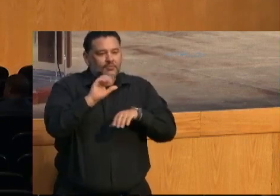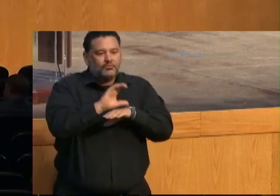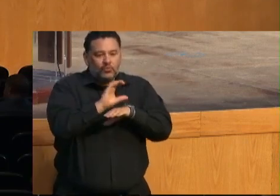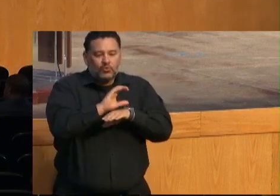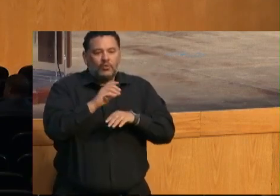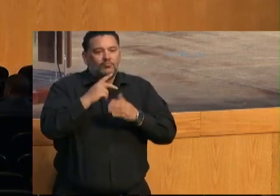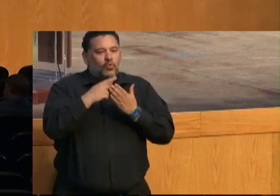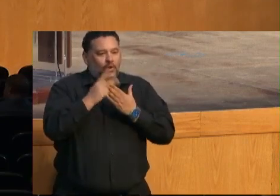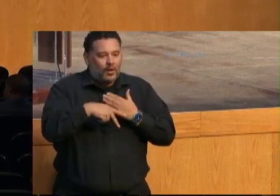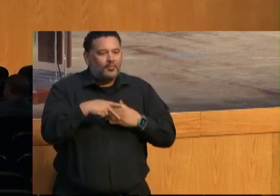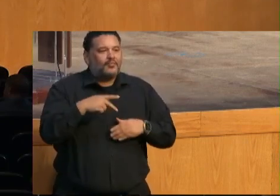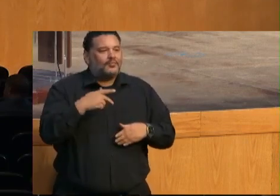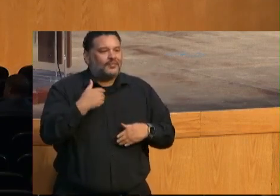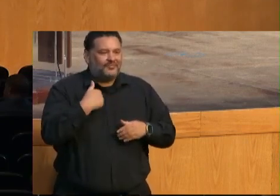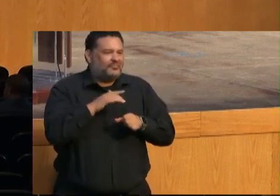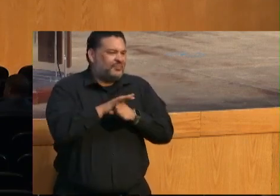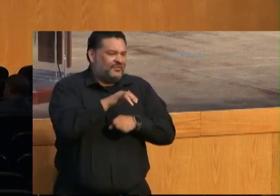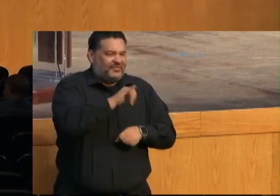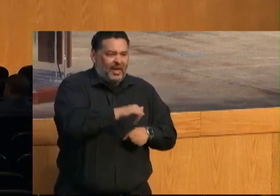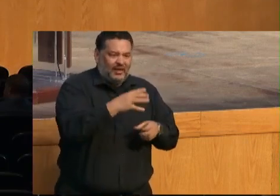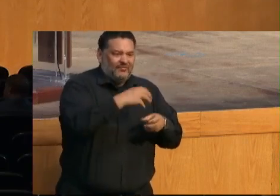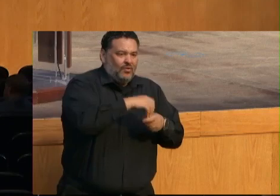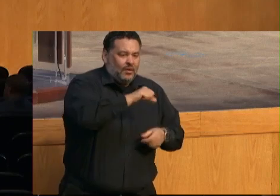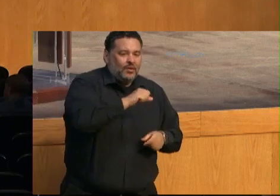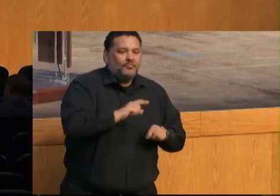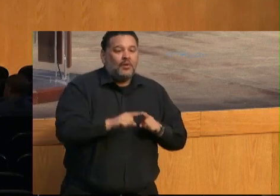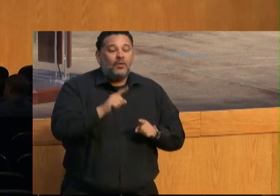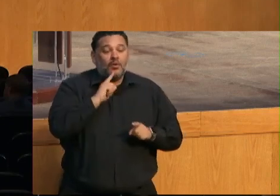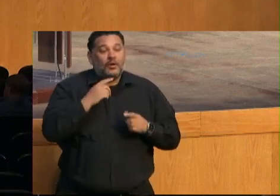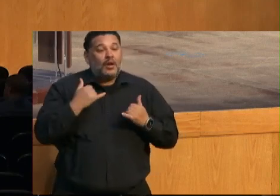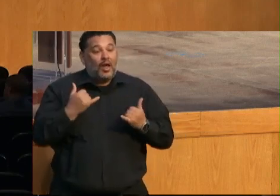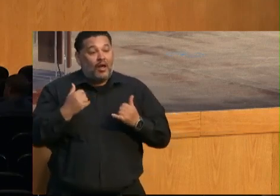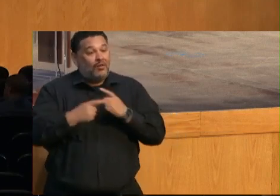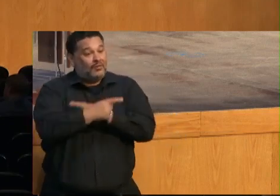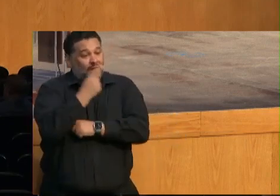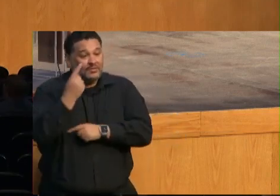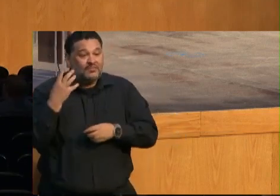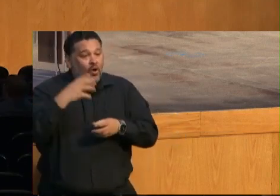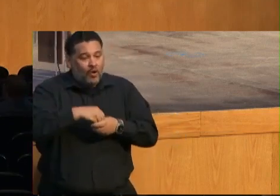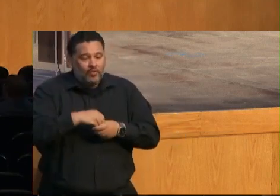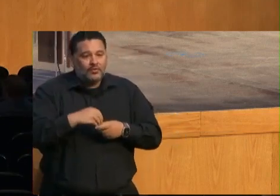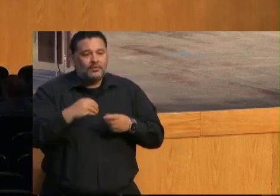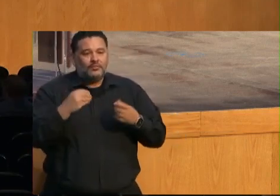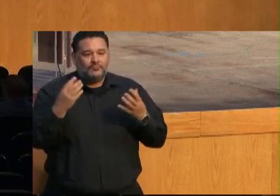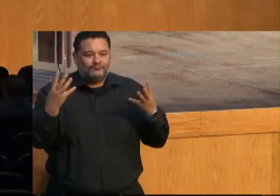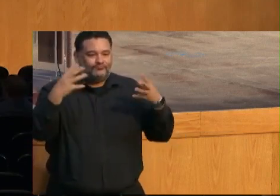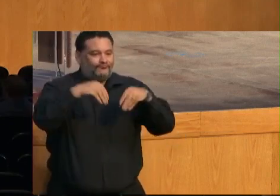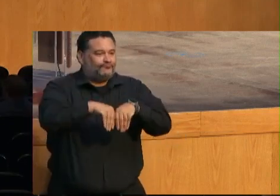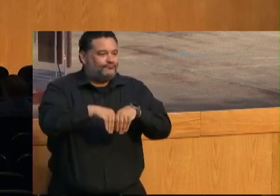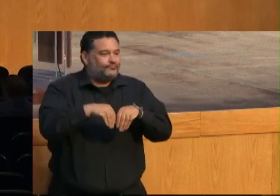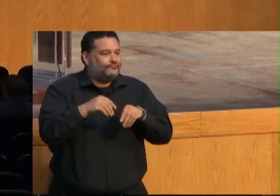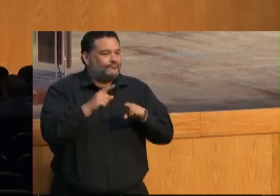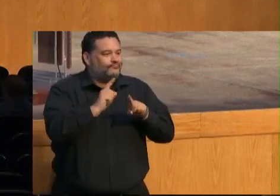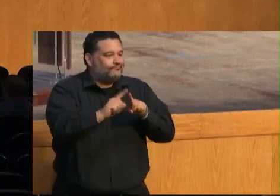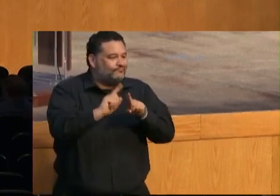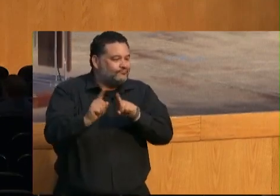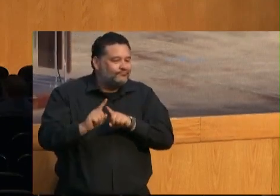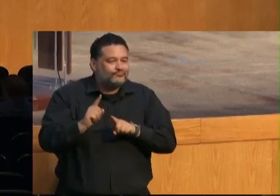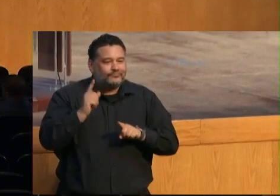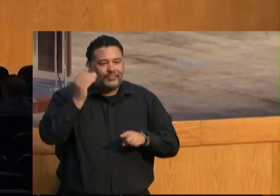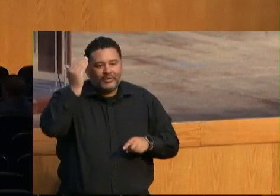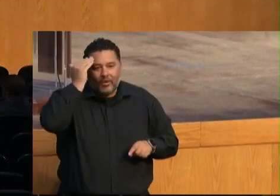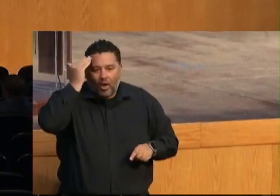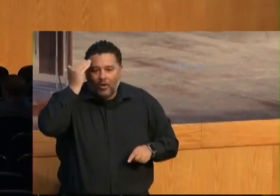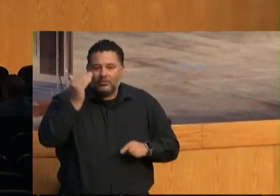certainly plenty of that, but it really involves nowadays the convergence of multiple sets of knowledge